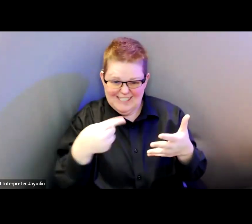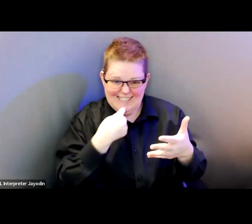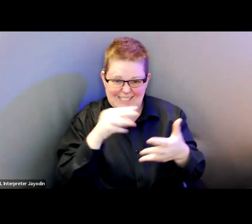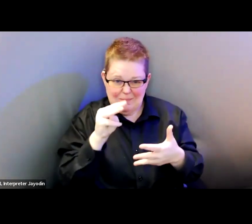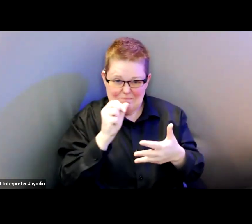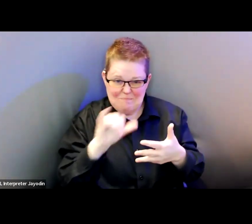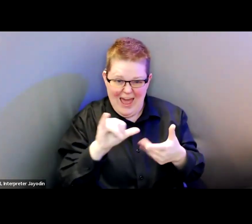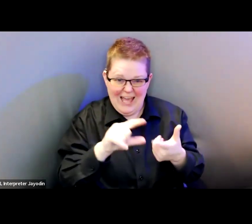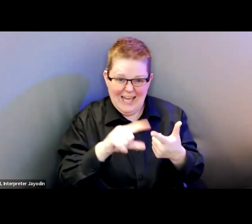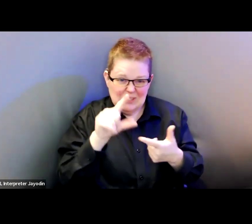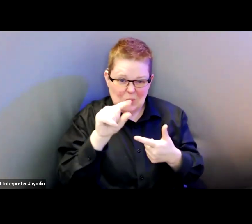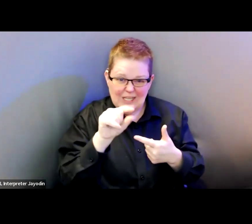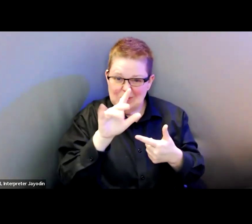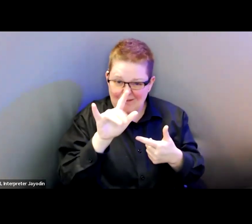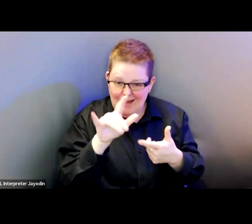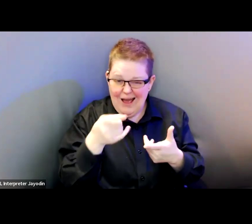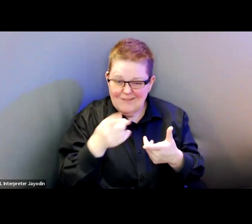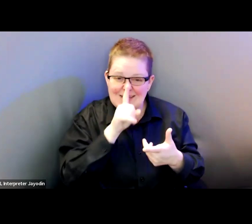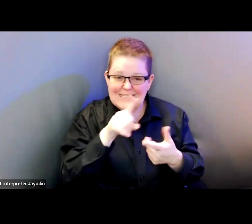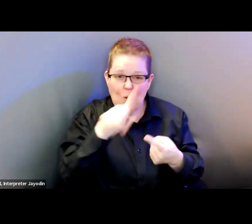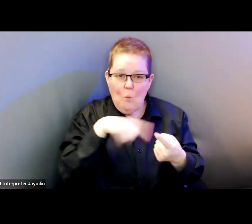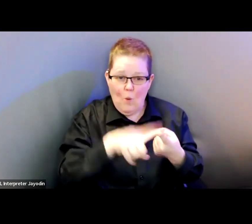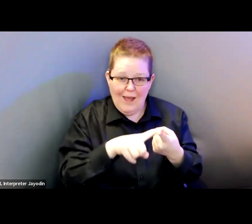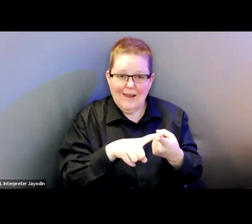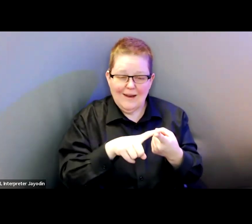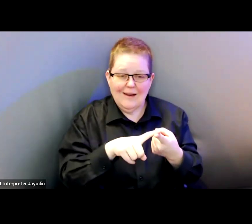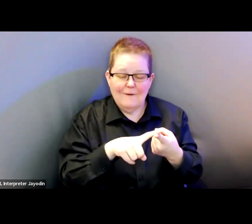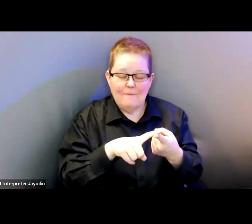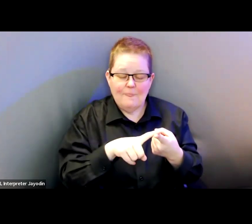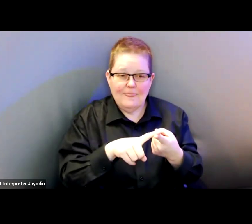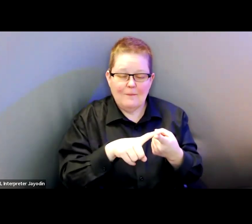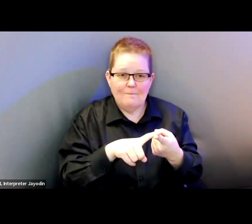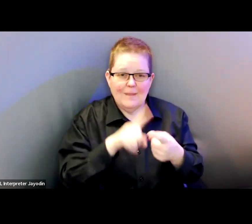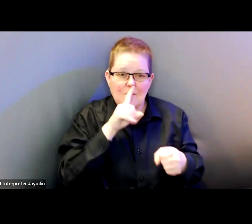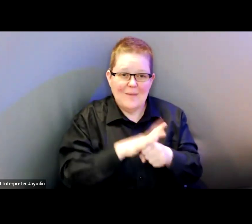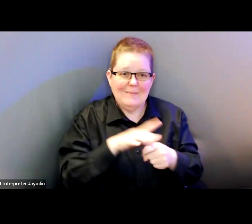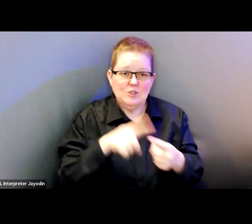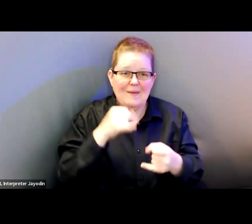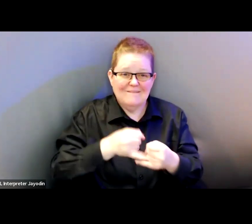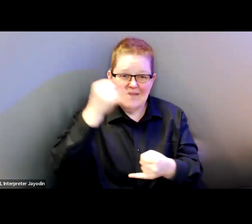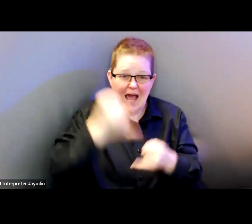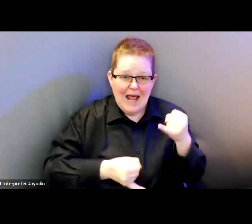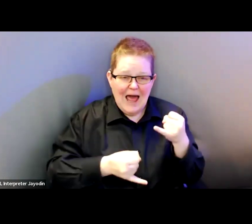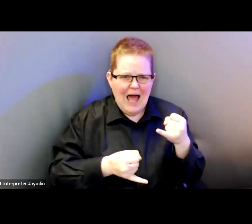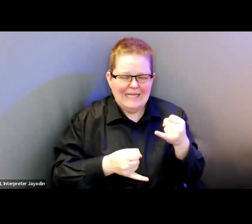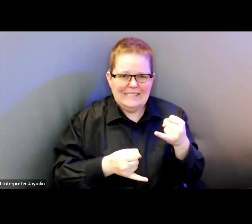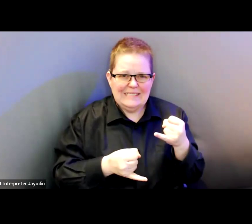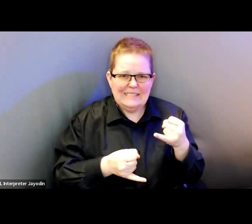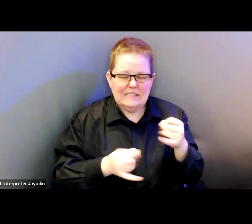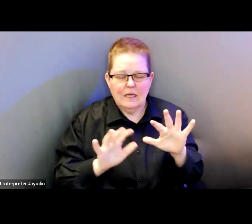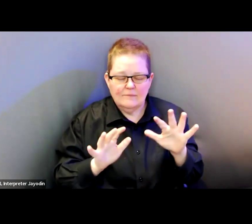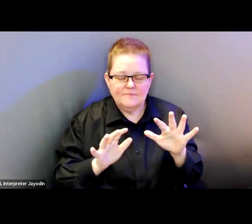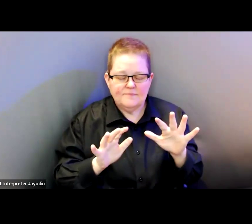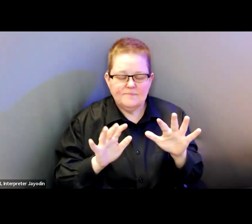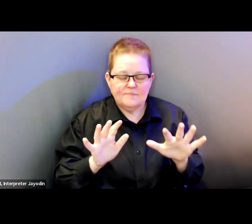of 2025 is when the commitments will be finalized. I'm using the wrong,